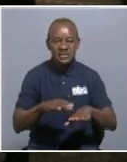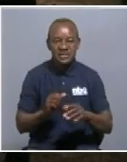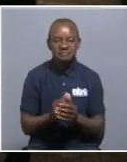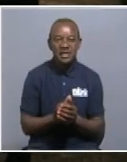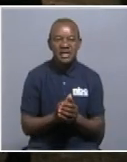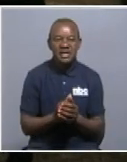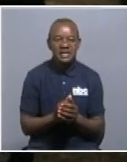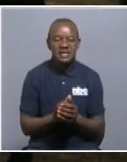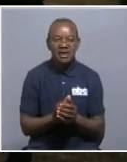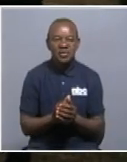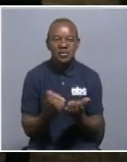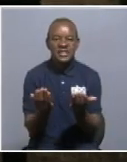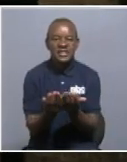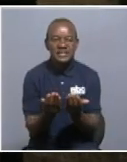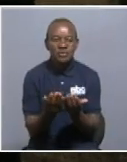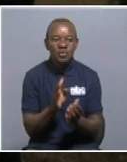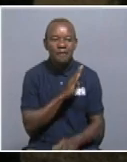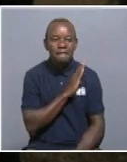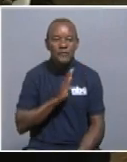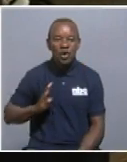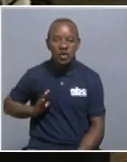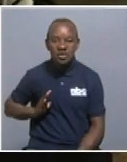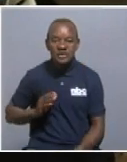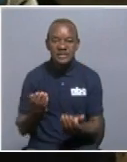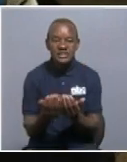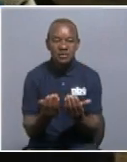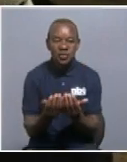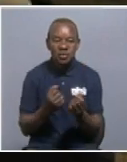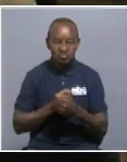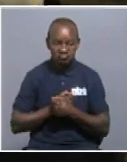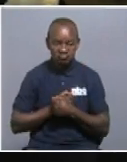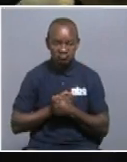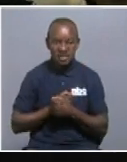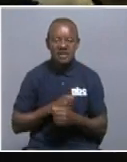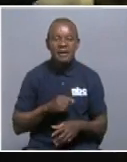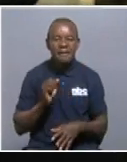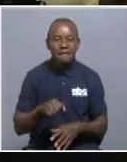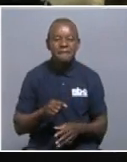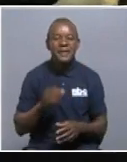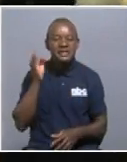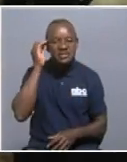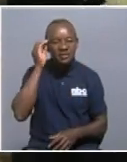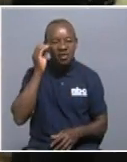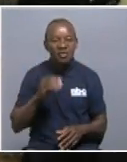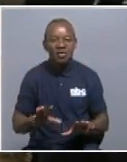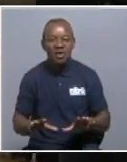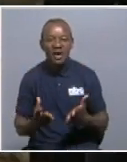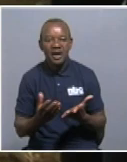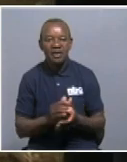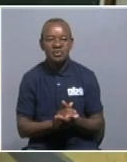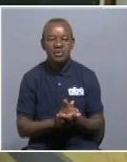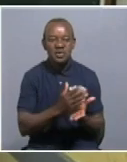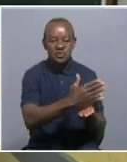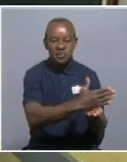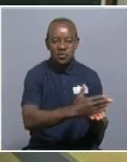best navigating those situations. There are instances where schools will opt to craft their timetable in a way that allows